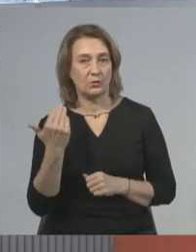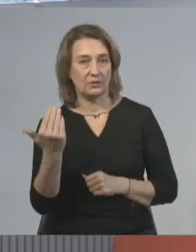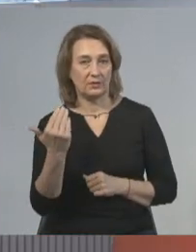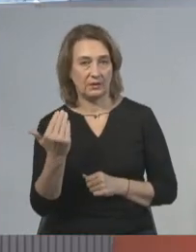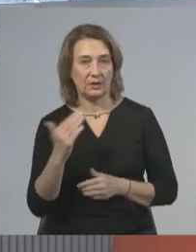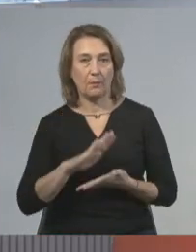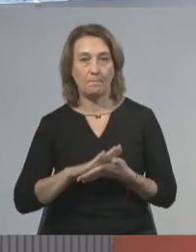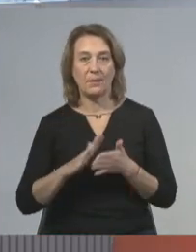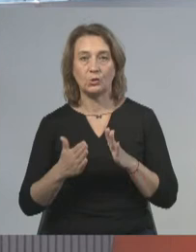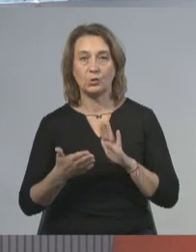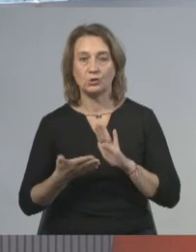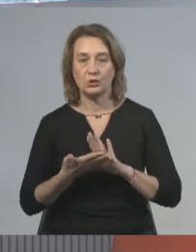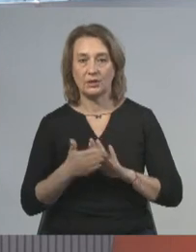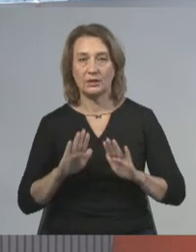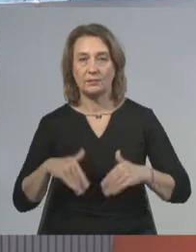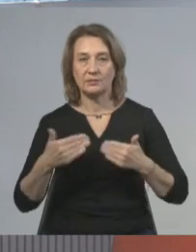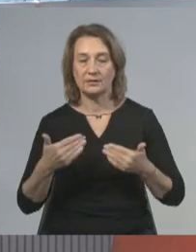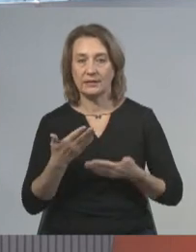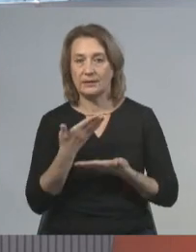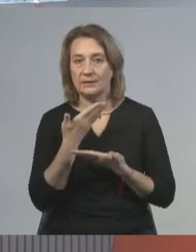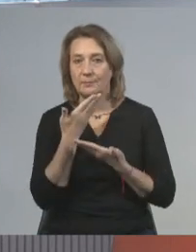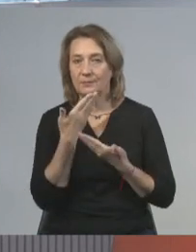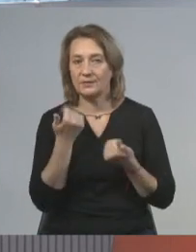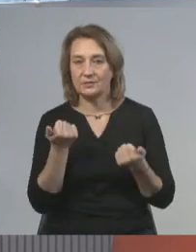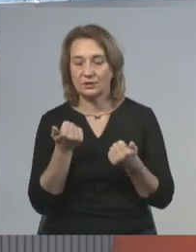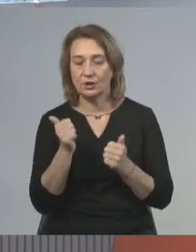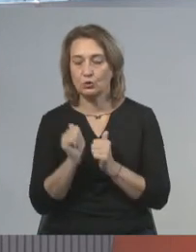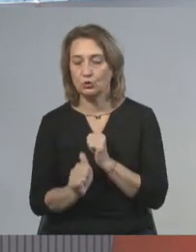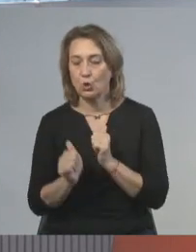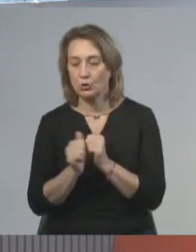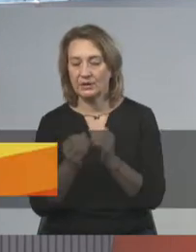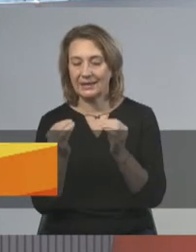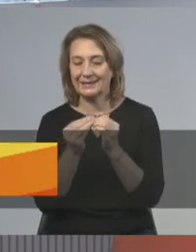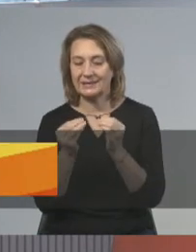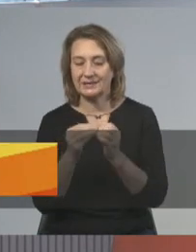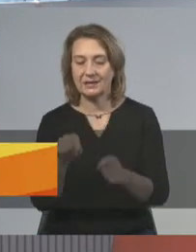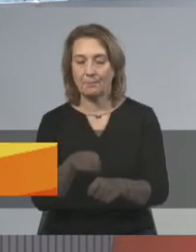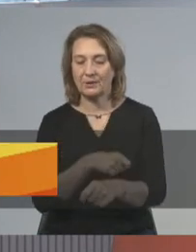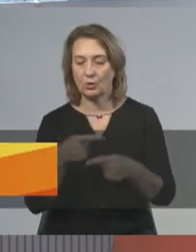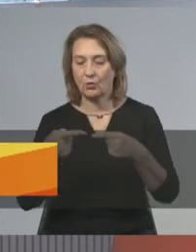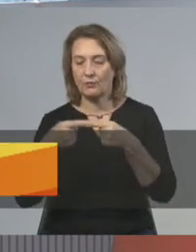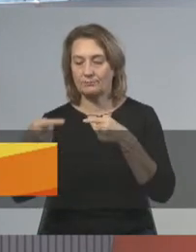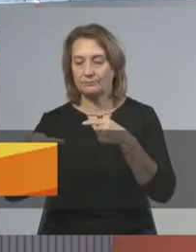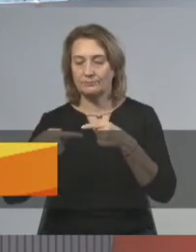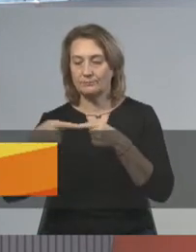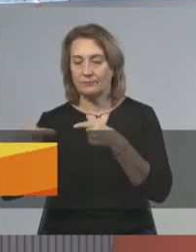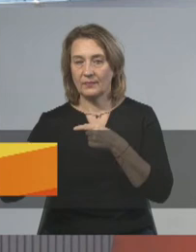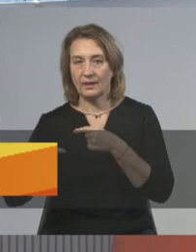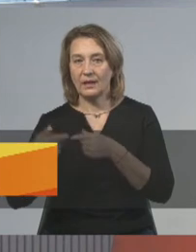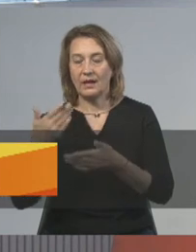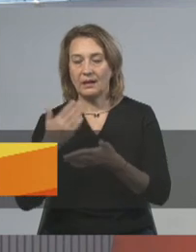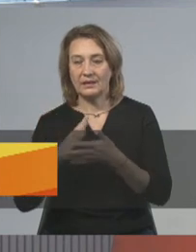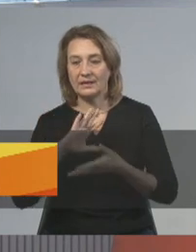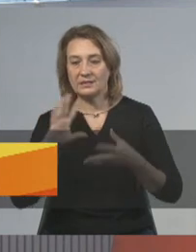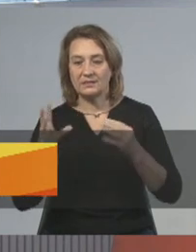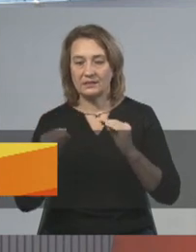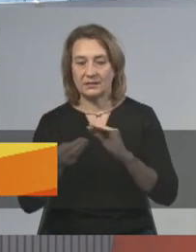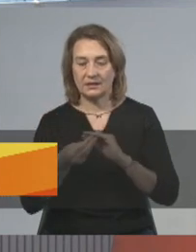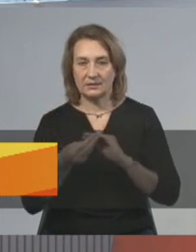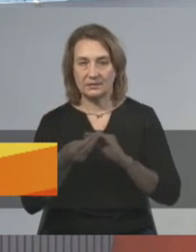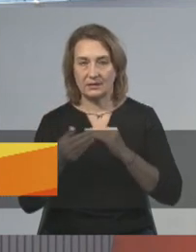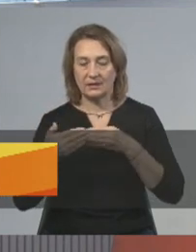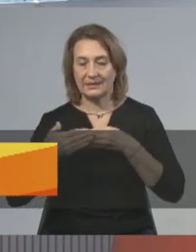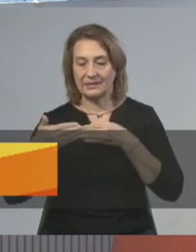to reassure her that we did in our recommendations we did not include 10 meter space between